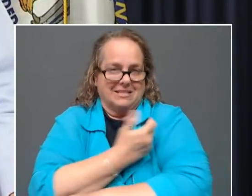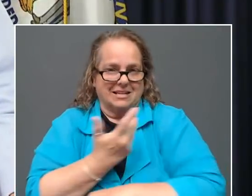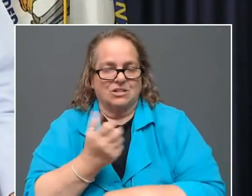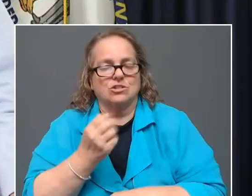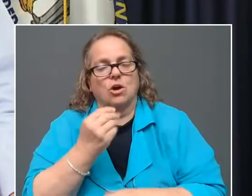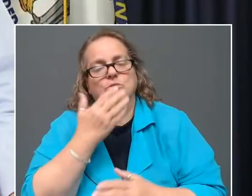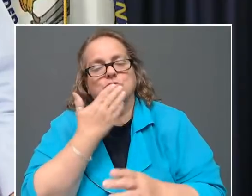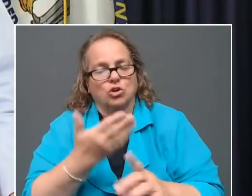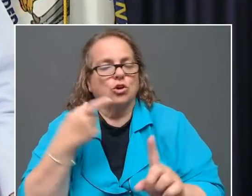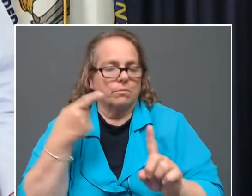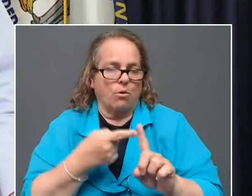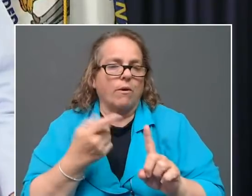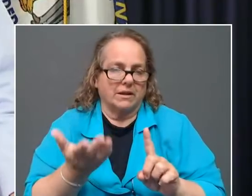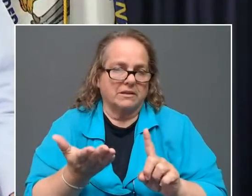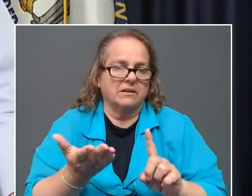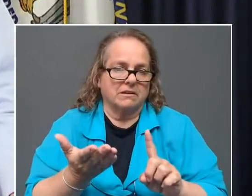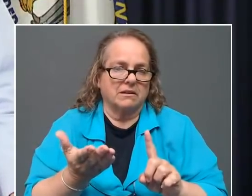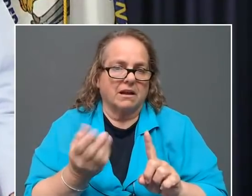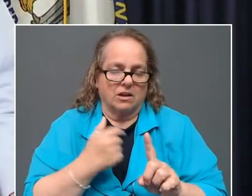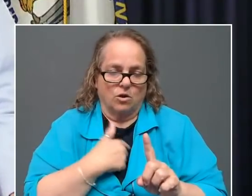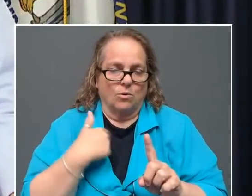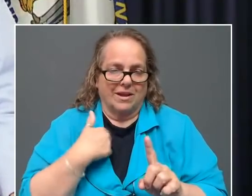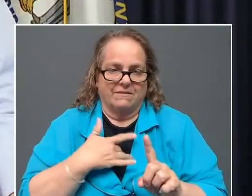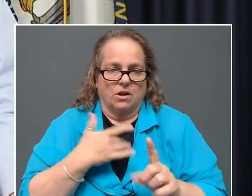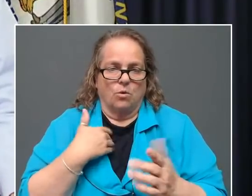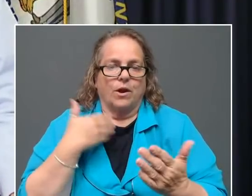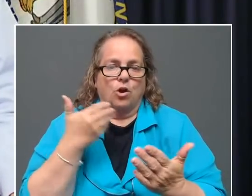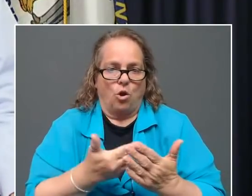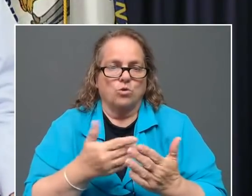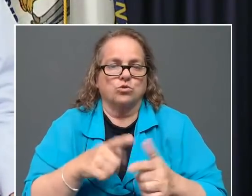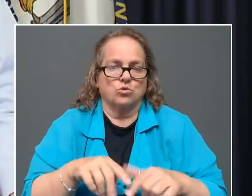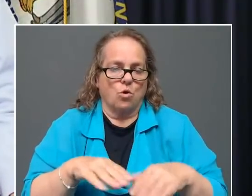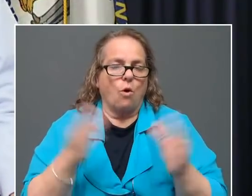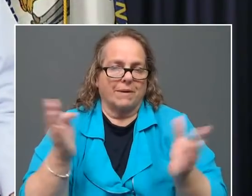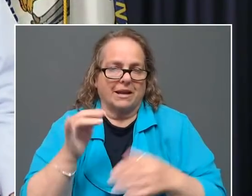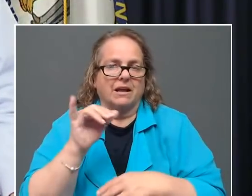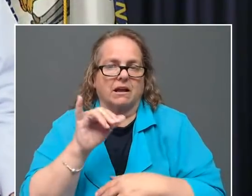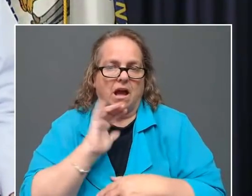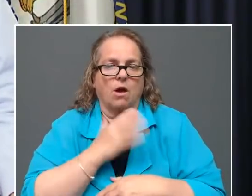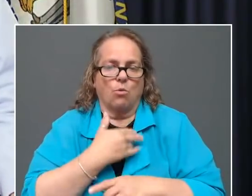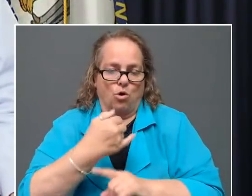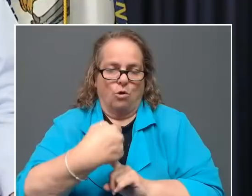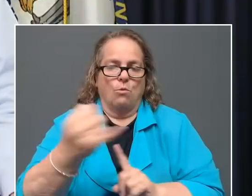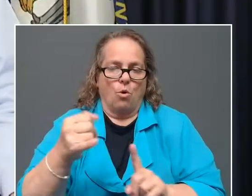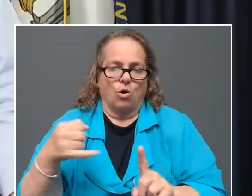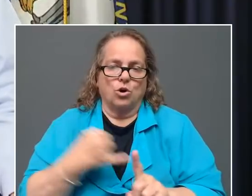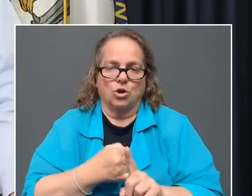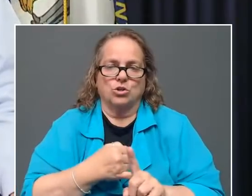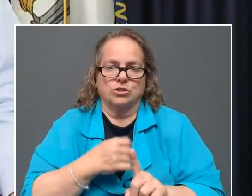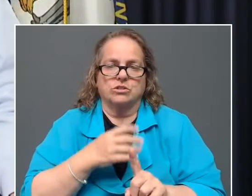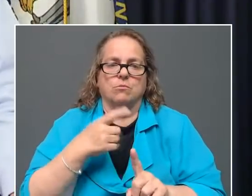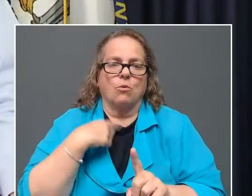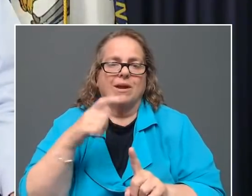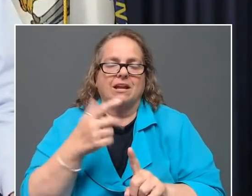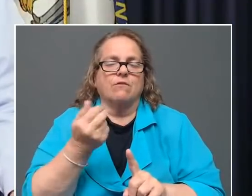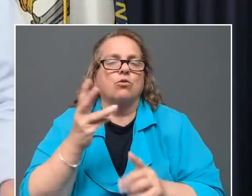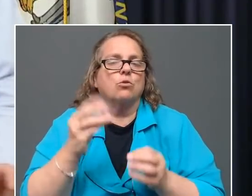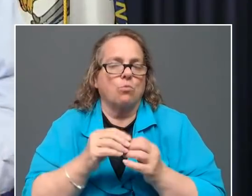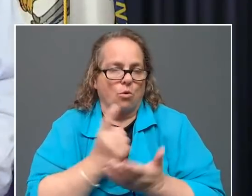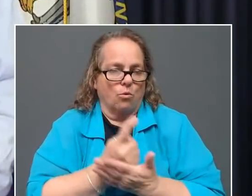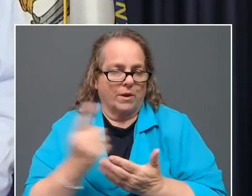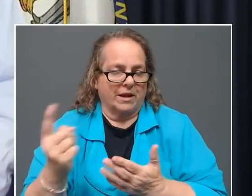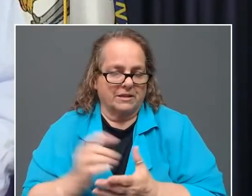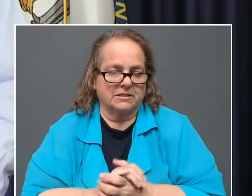again, we believe that we are pretty close to making that happen, but we need at least a couple more weeks.